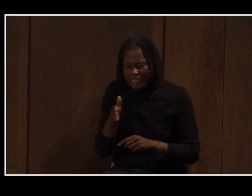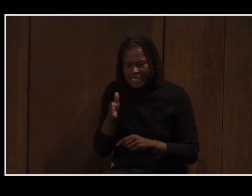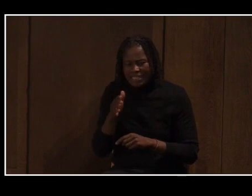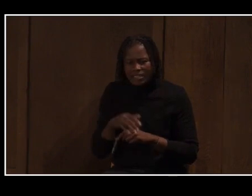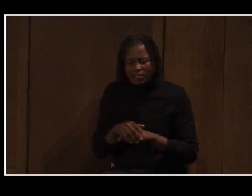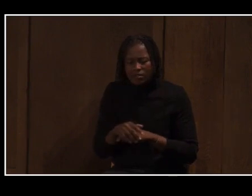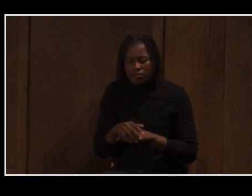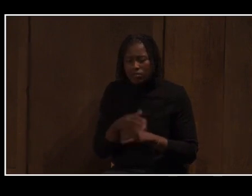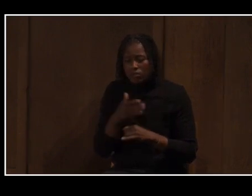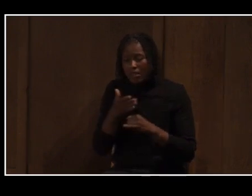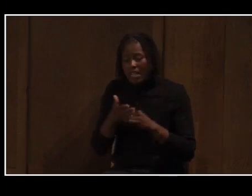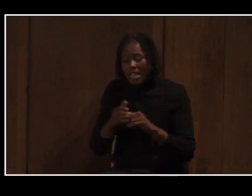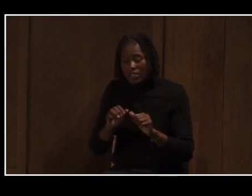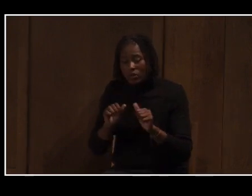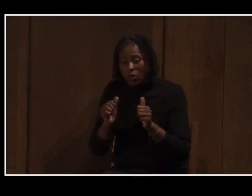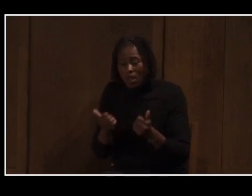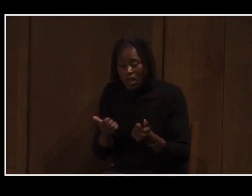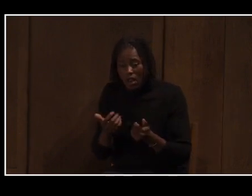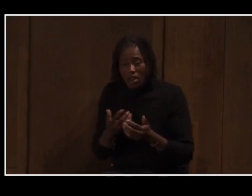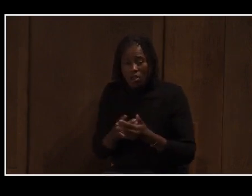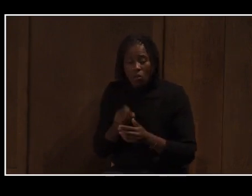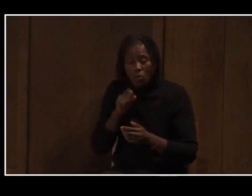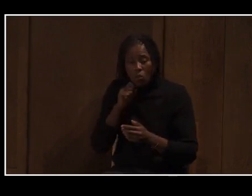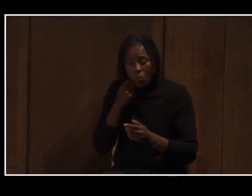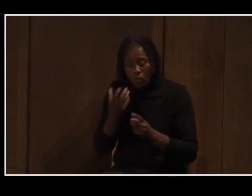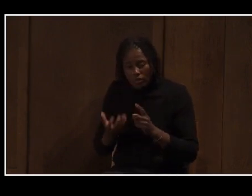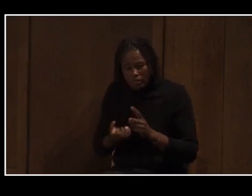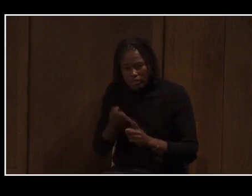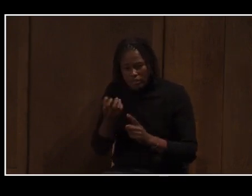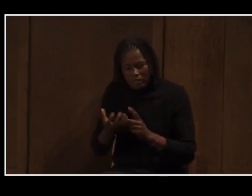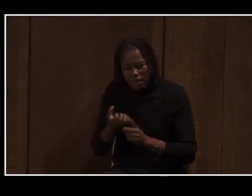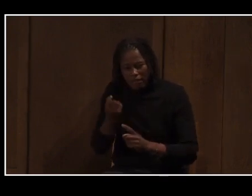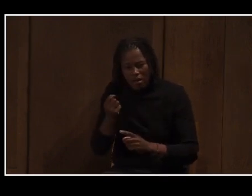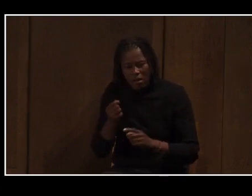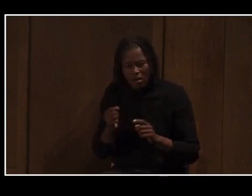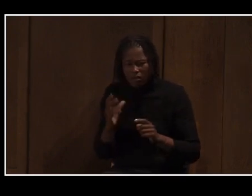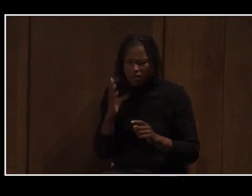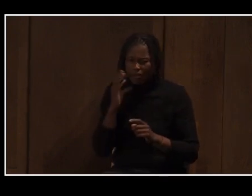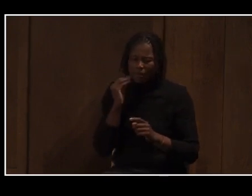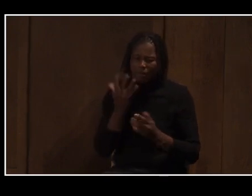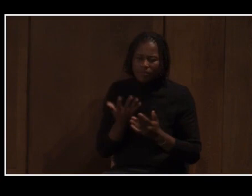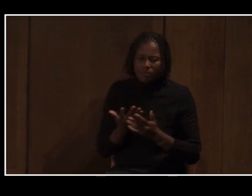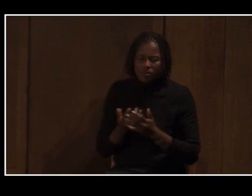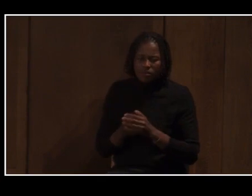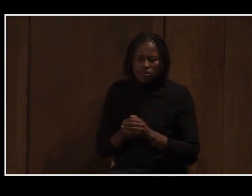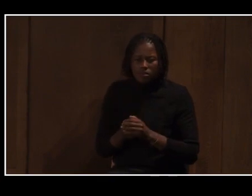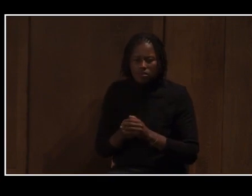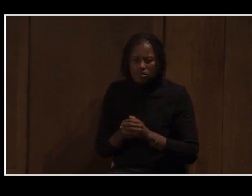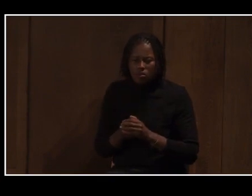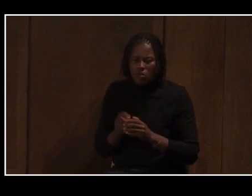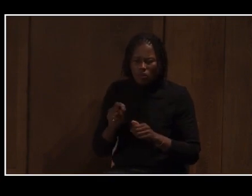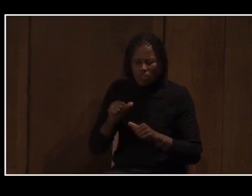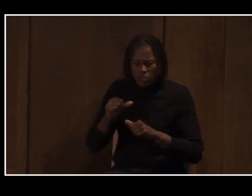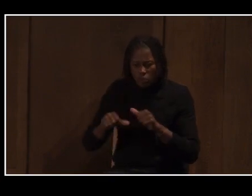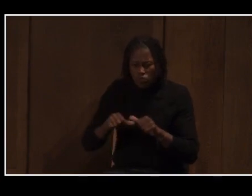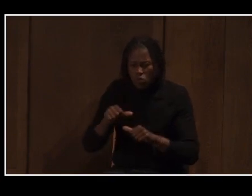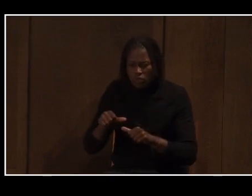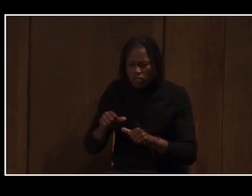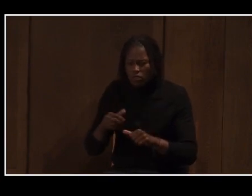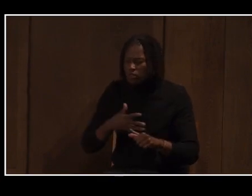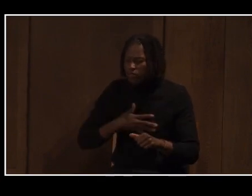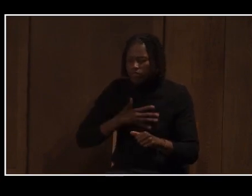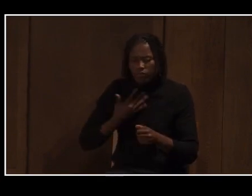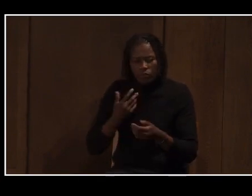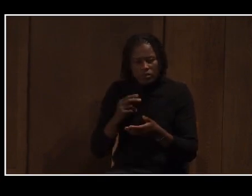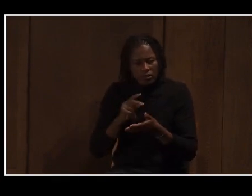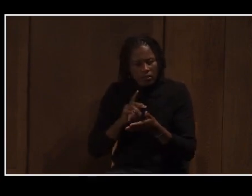will rediscover the ancient, distill its sediment. Bring me the unprocessed, no filter. I see